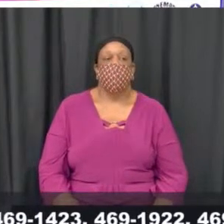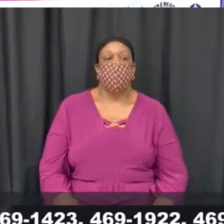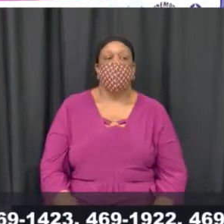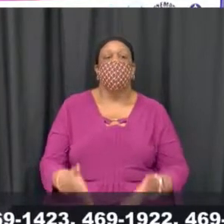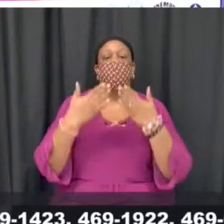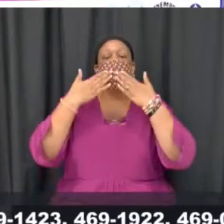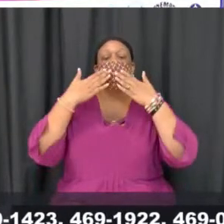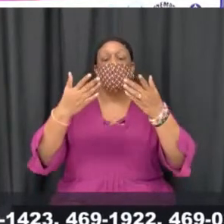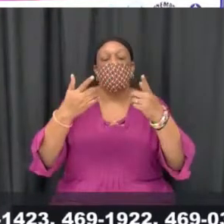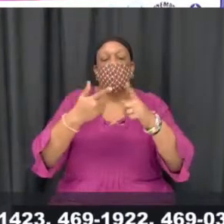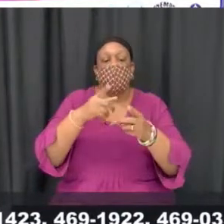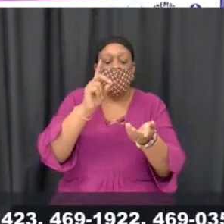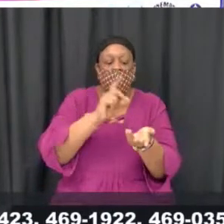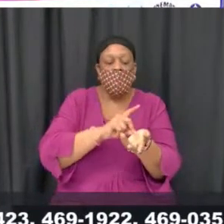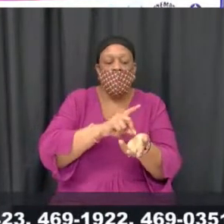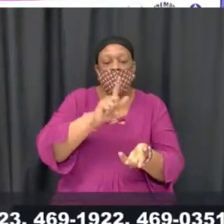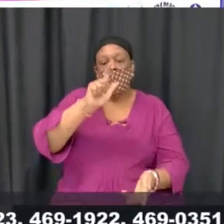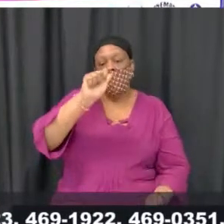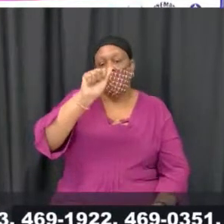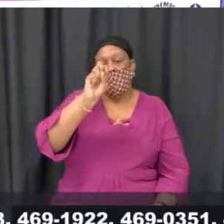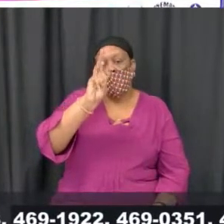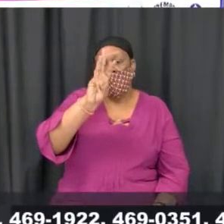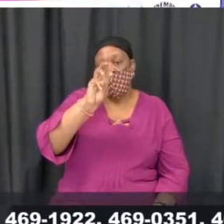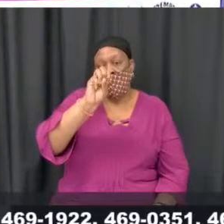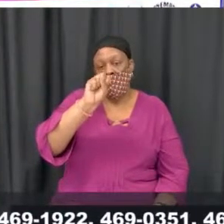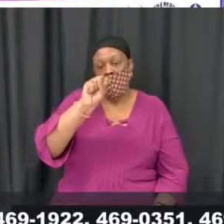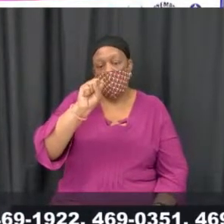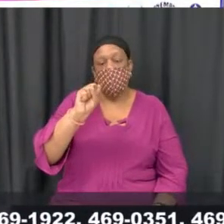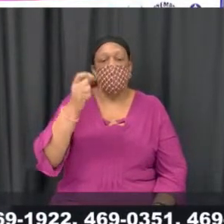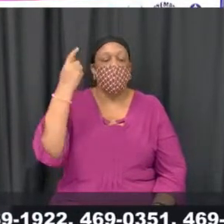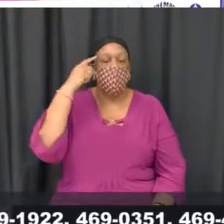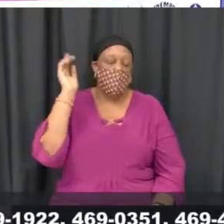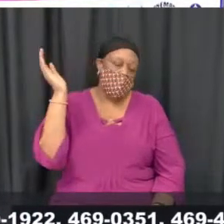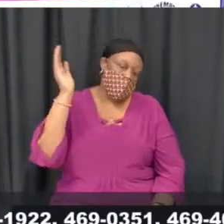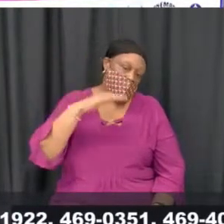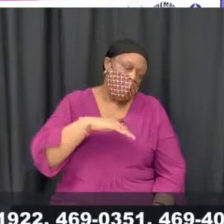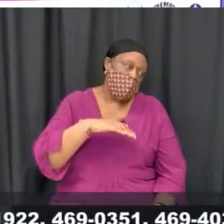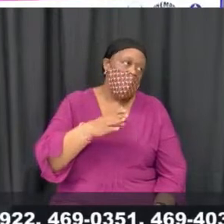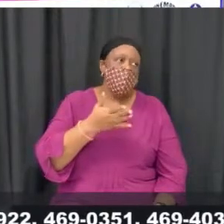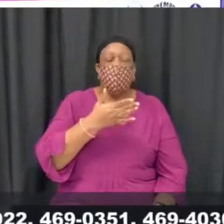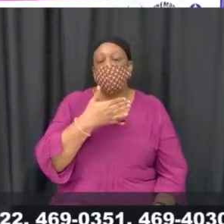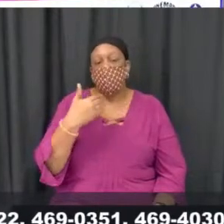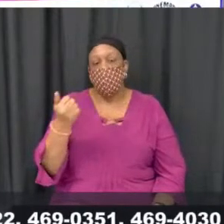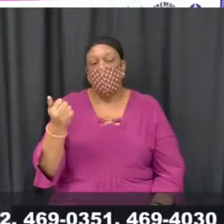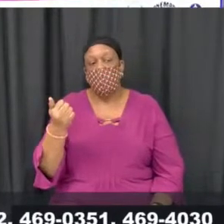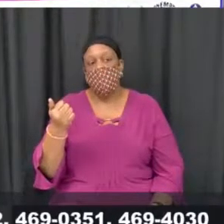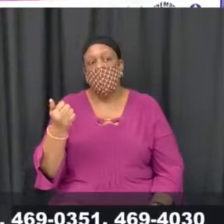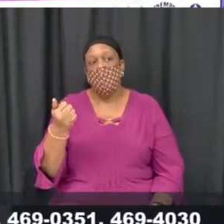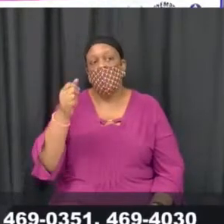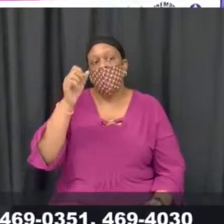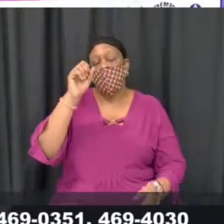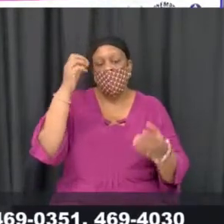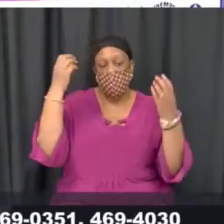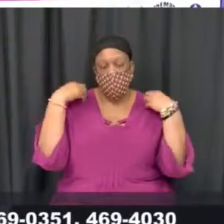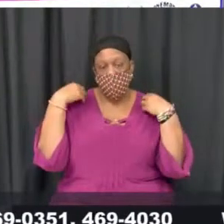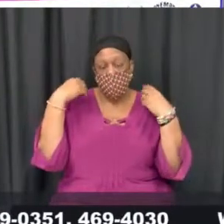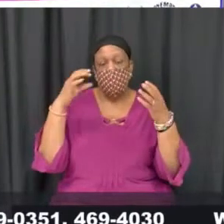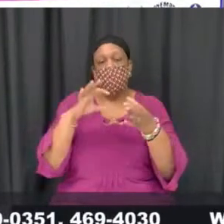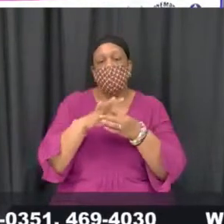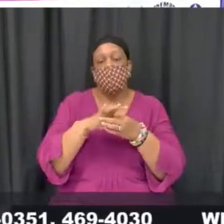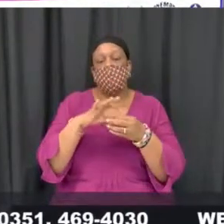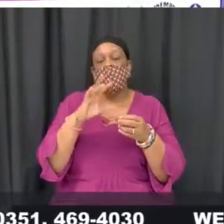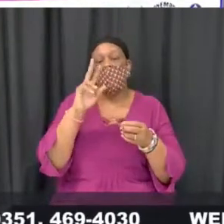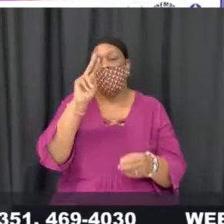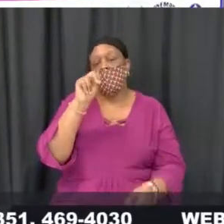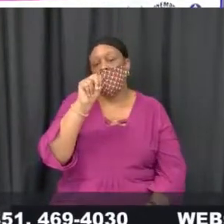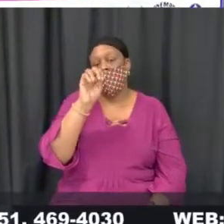Hazel Laws. We thank Mr. Abdias Samuel, the Chair of the